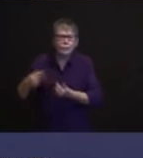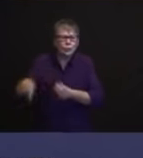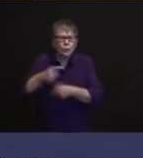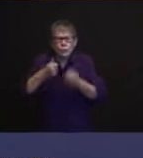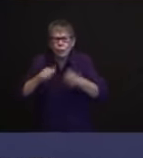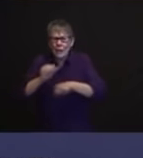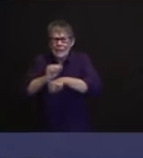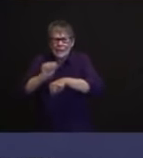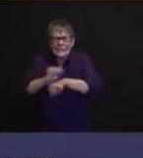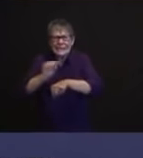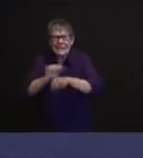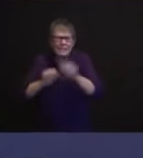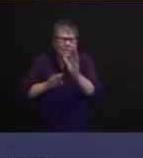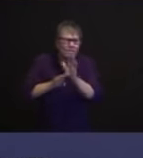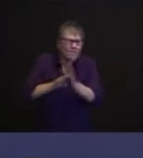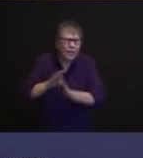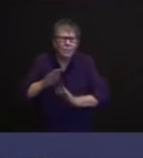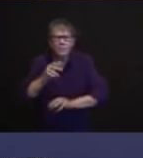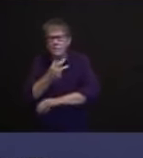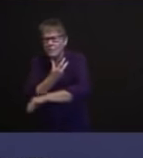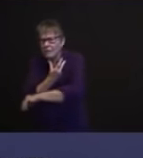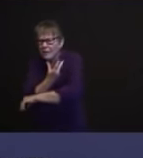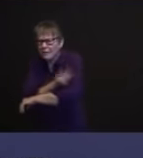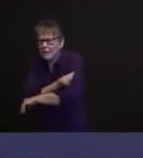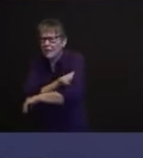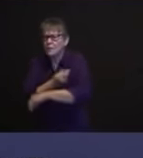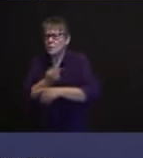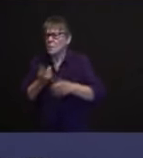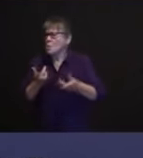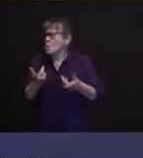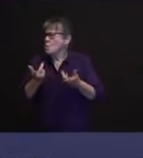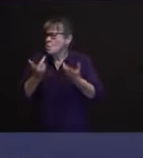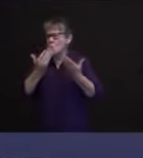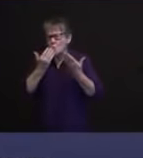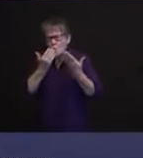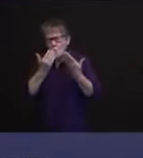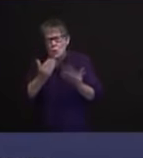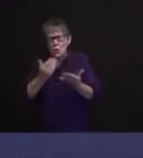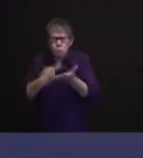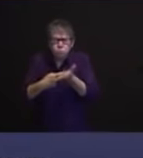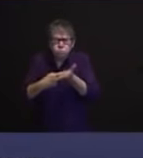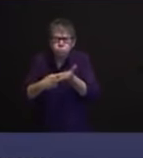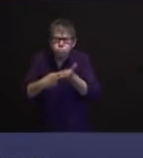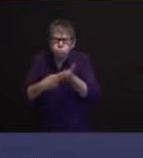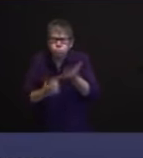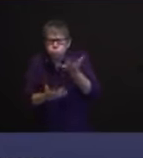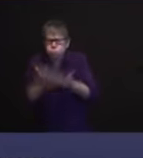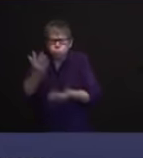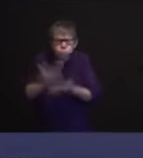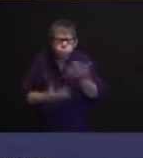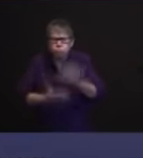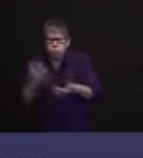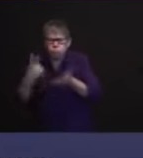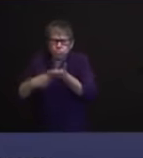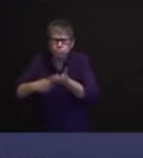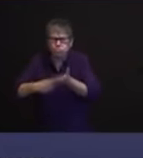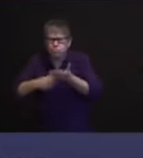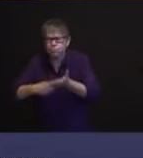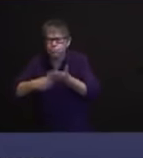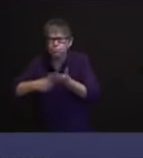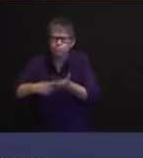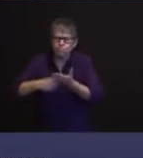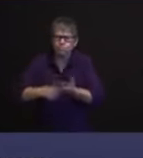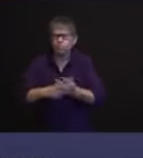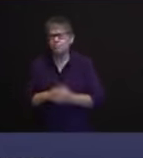another vaccine. It was a really constructive discussion about not just what I've just said in terms of what we've done and what's ahead of us, but